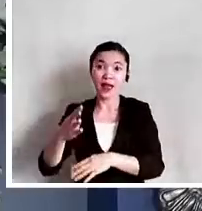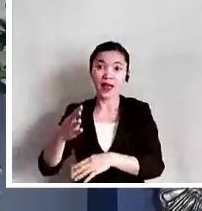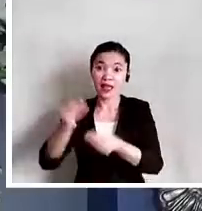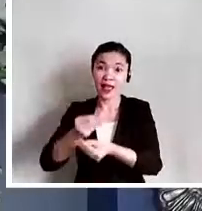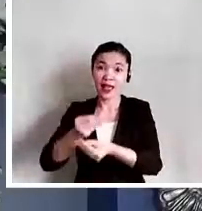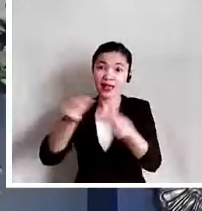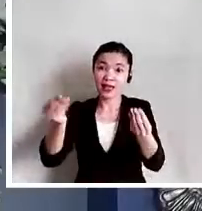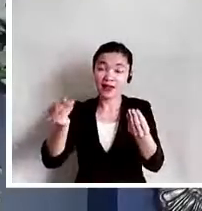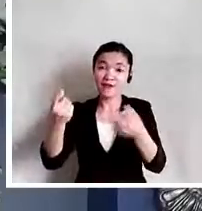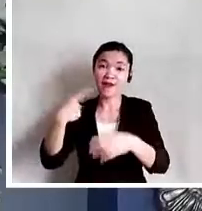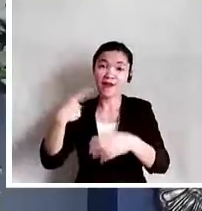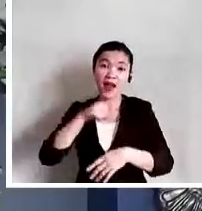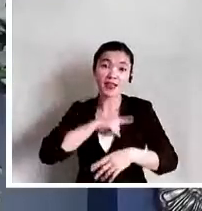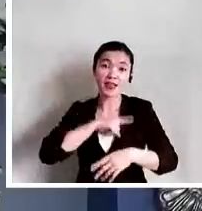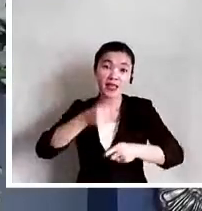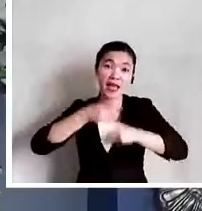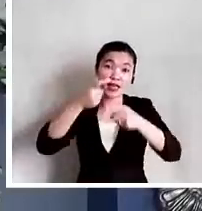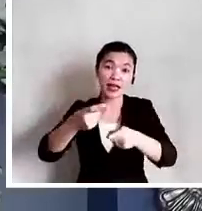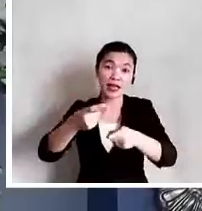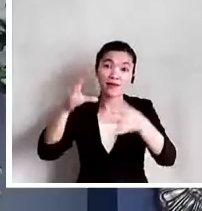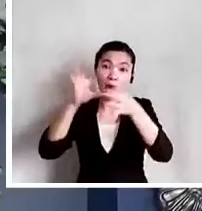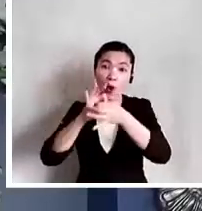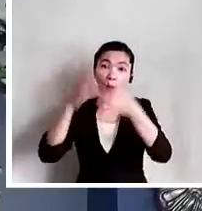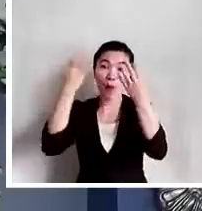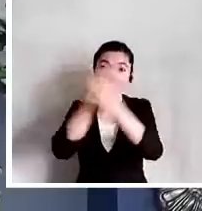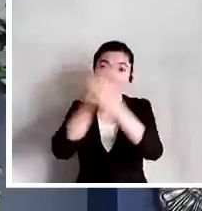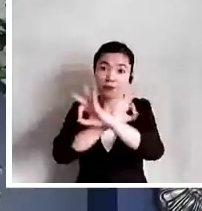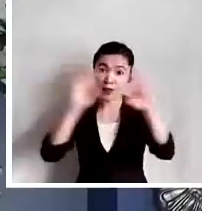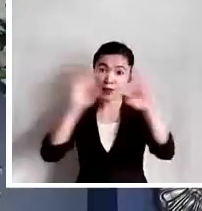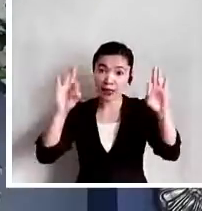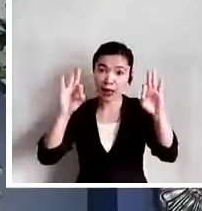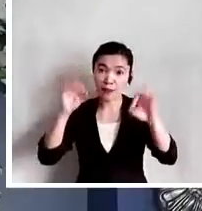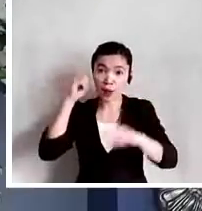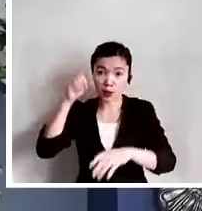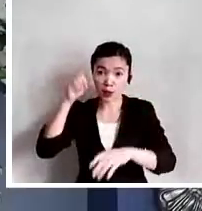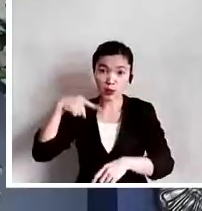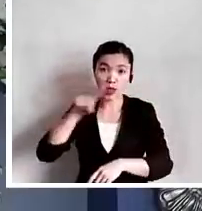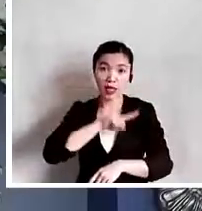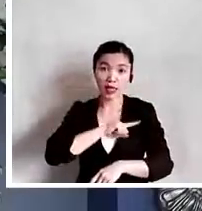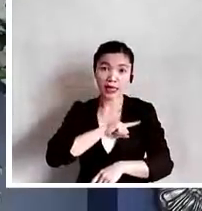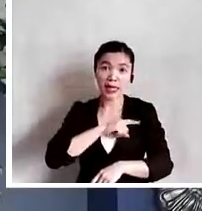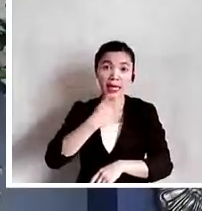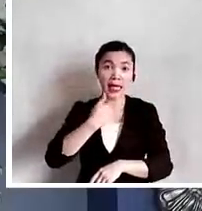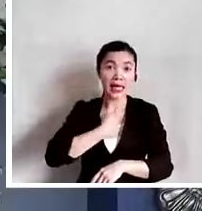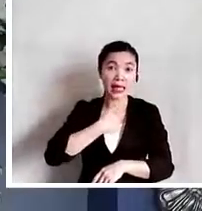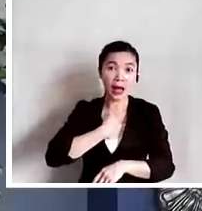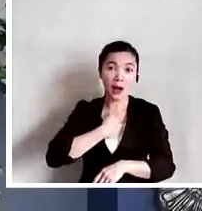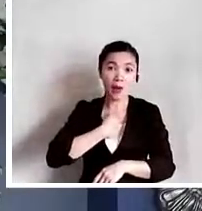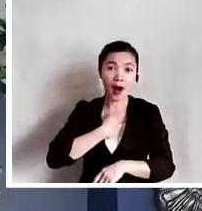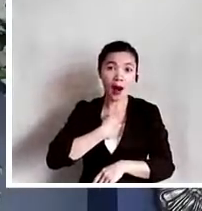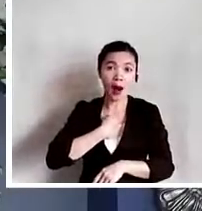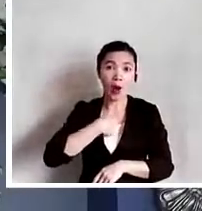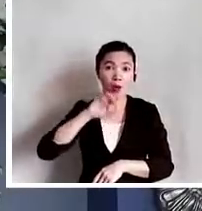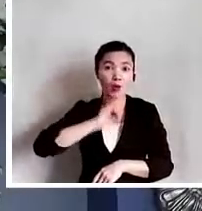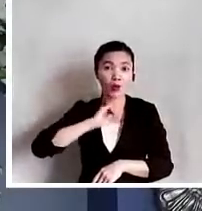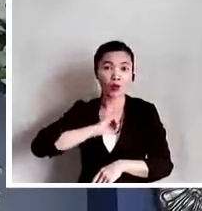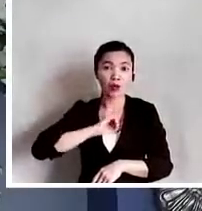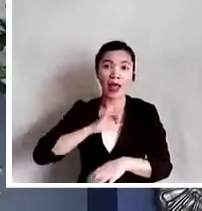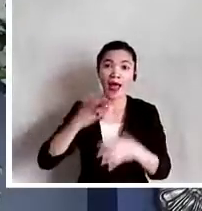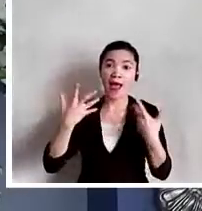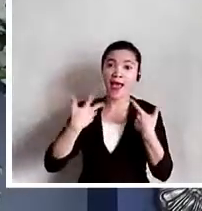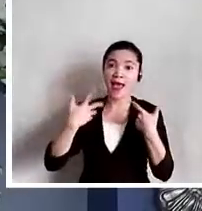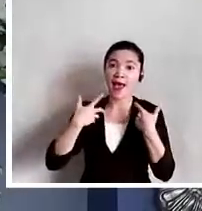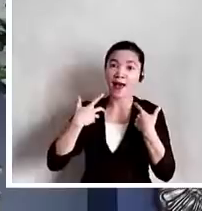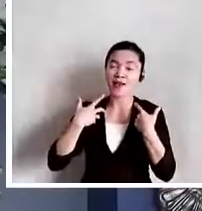gasa. Aron kita sa itong kagulingon, sa itong kahiladman, mangandoy gihapon kaniya